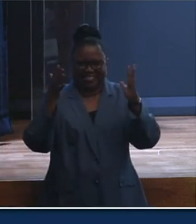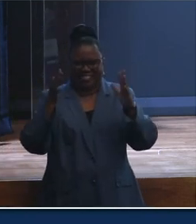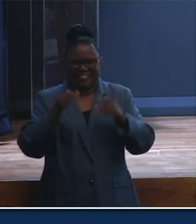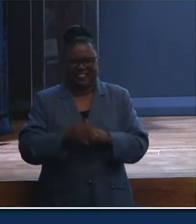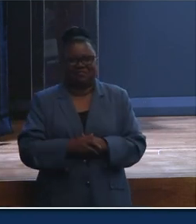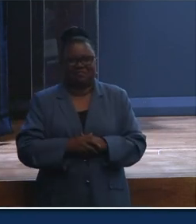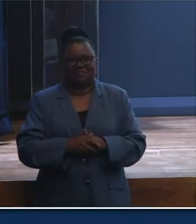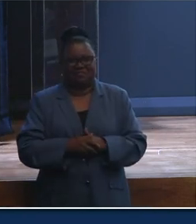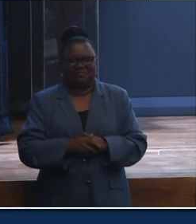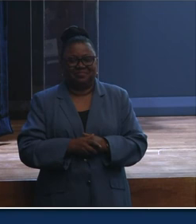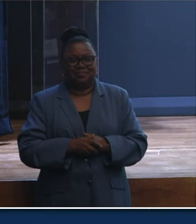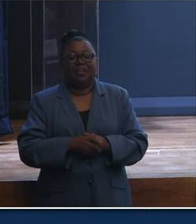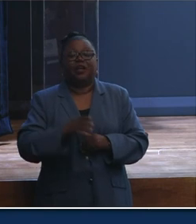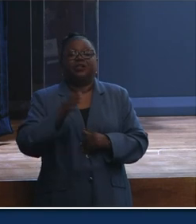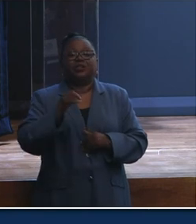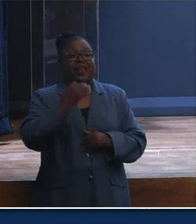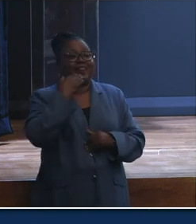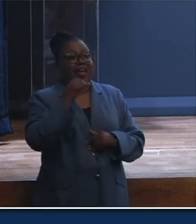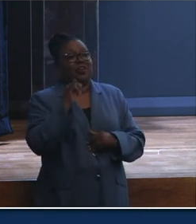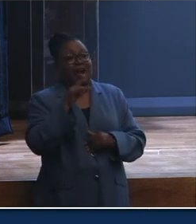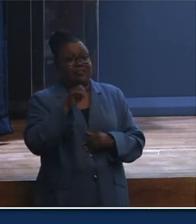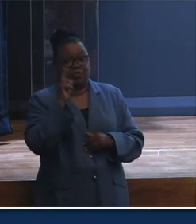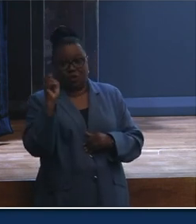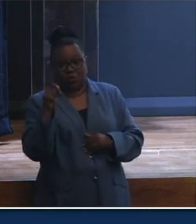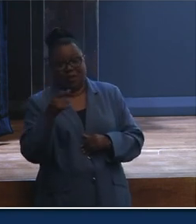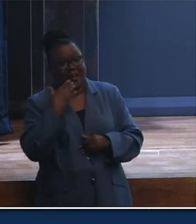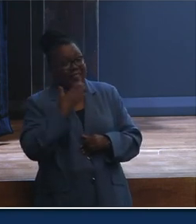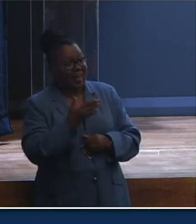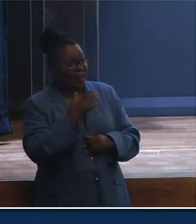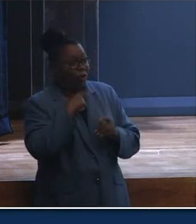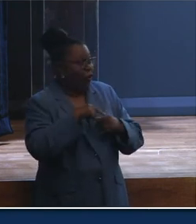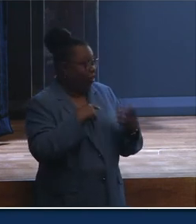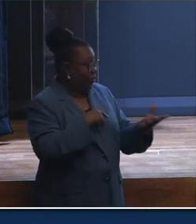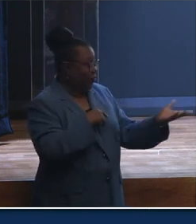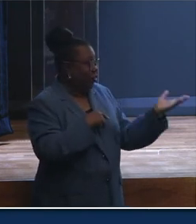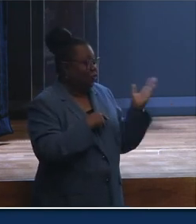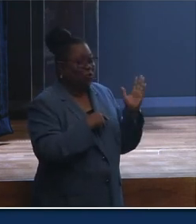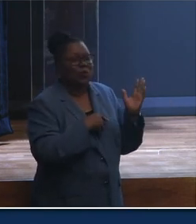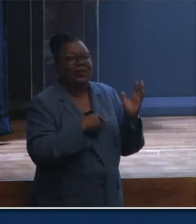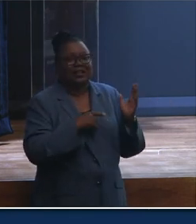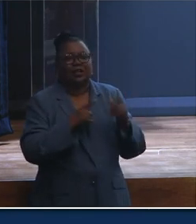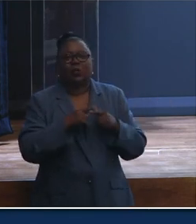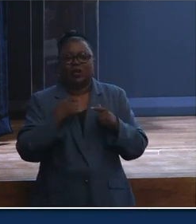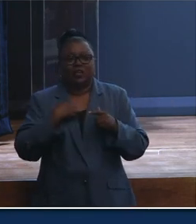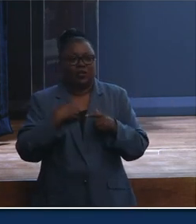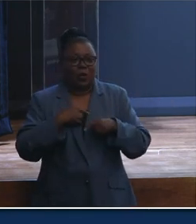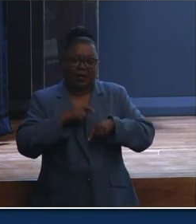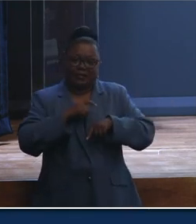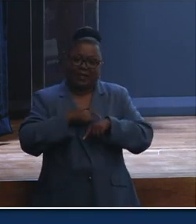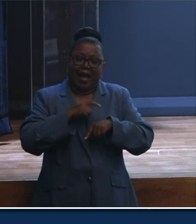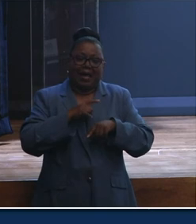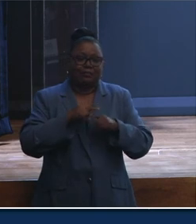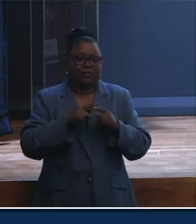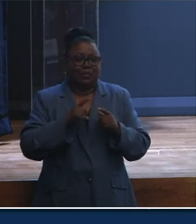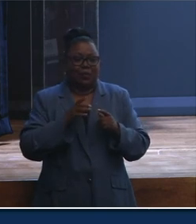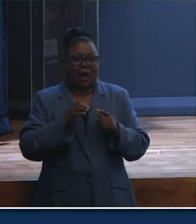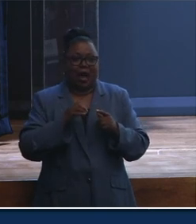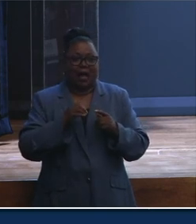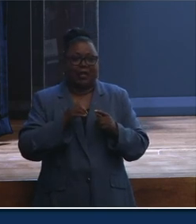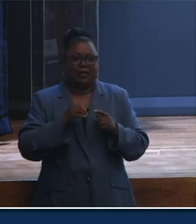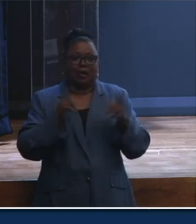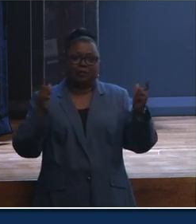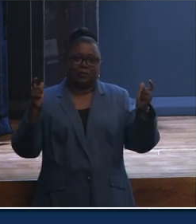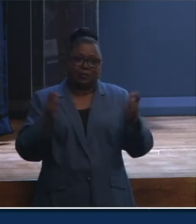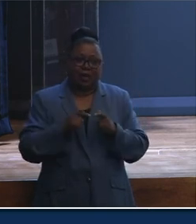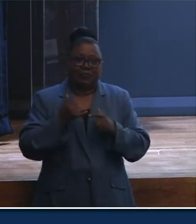That's a great question. So thank you, Ivy, for your question, and thank all of you. We are at time, so I will wind it